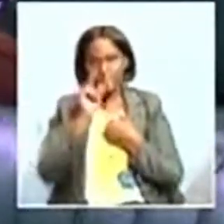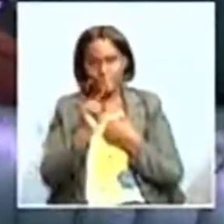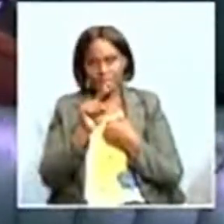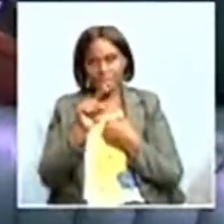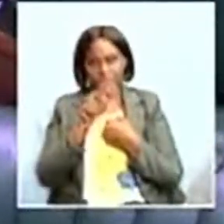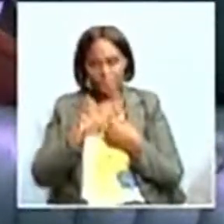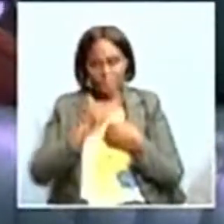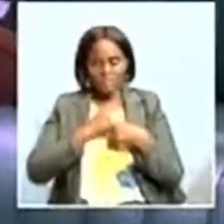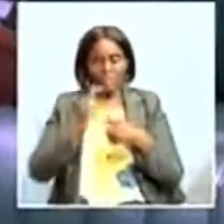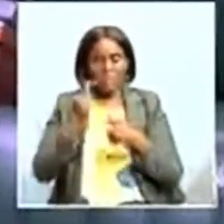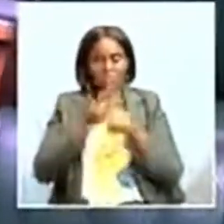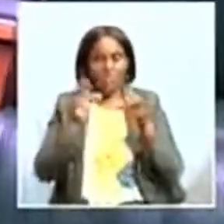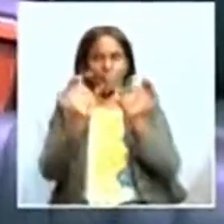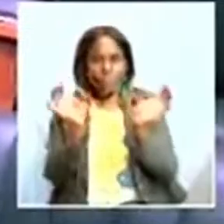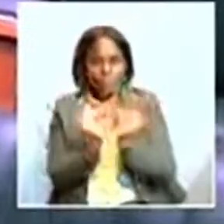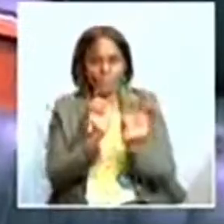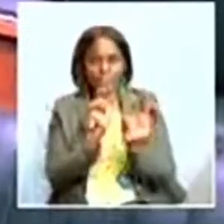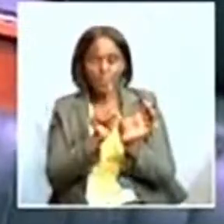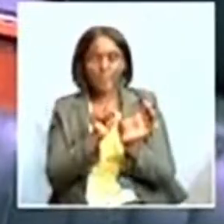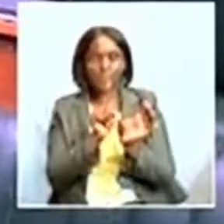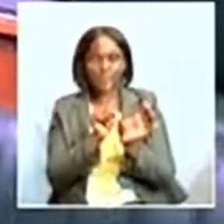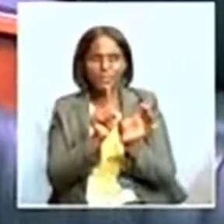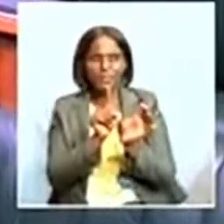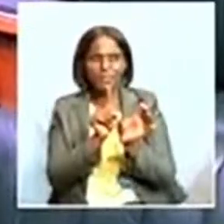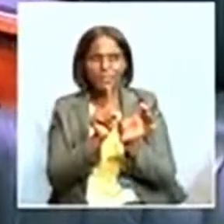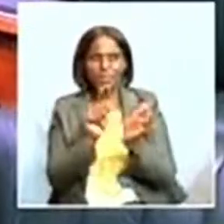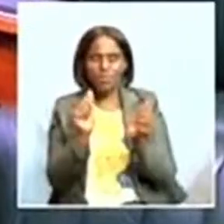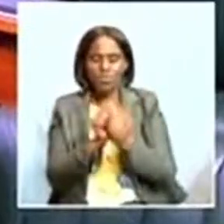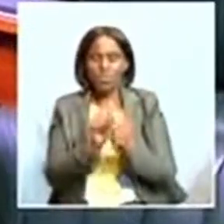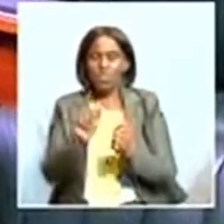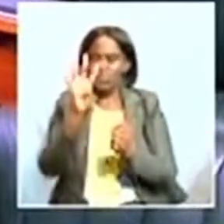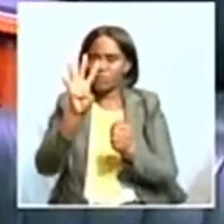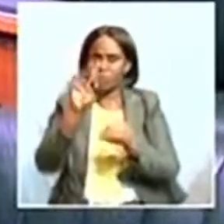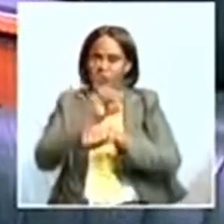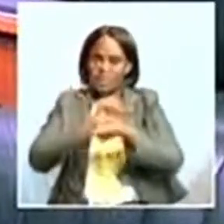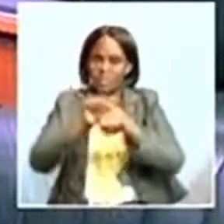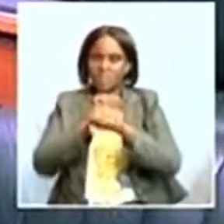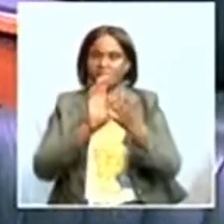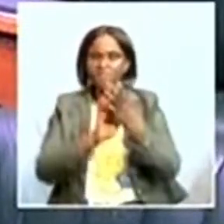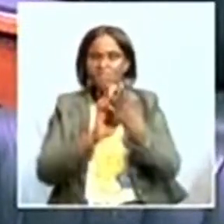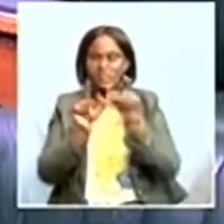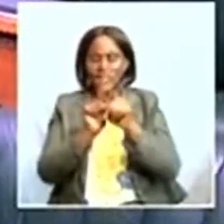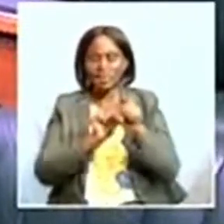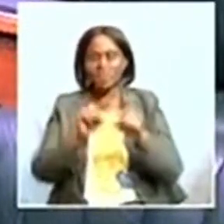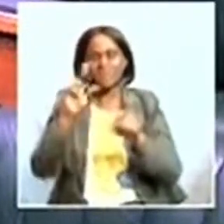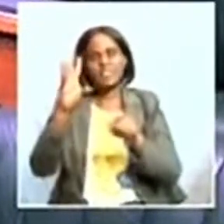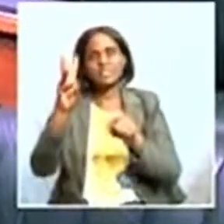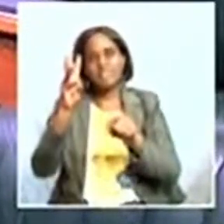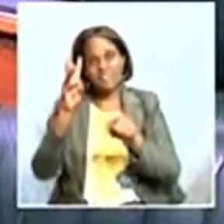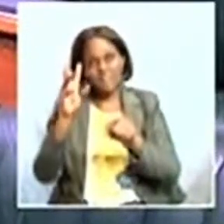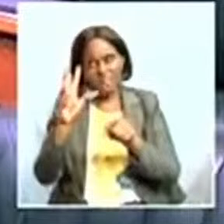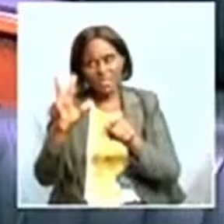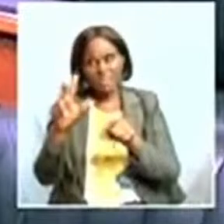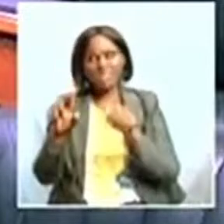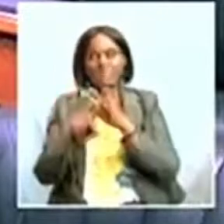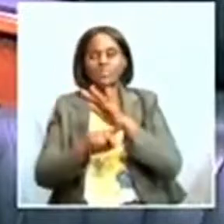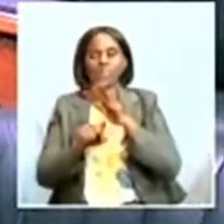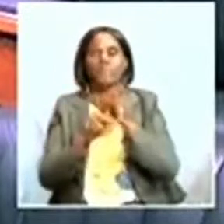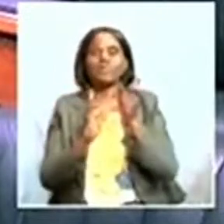I come from a constituency with 4 secondary schools and 63 primary